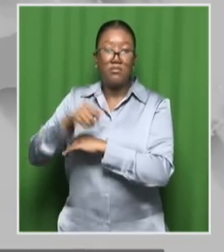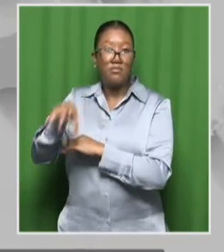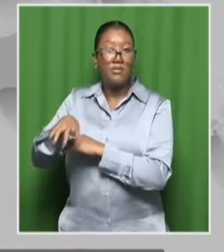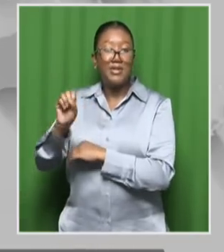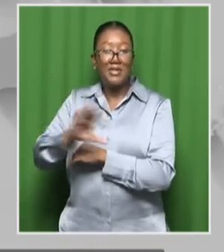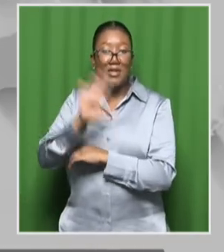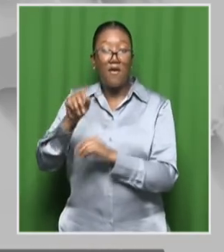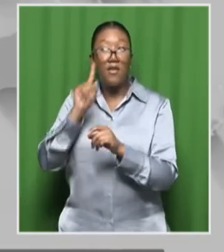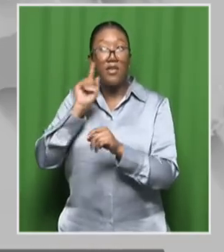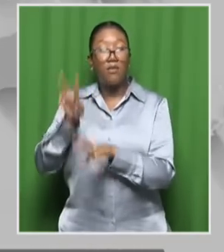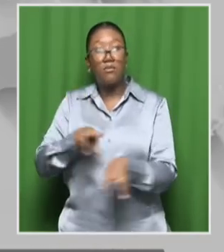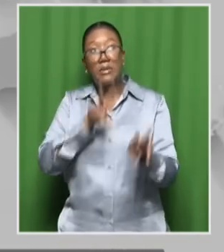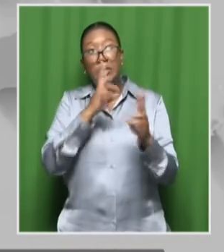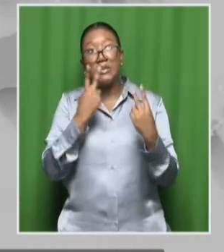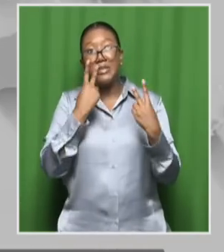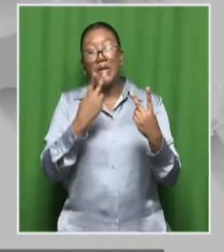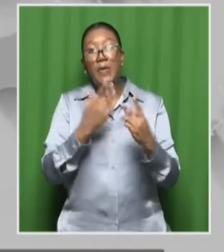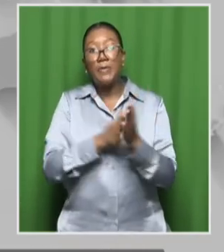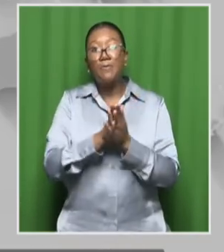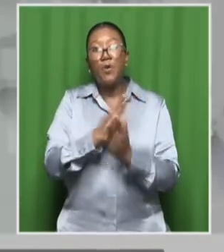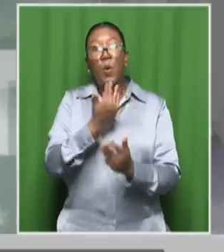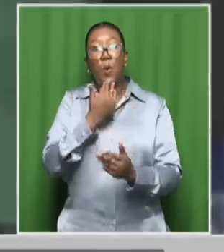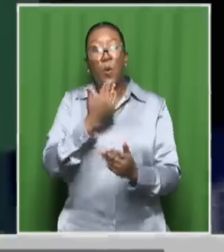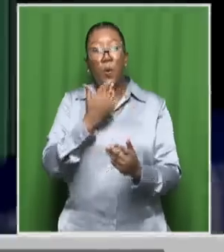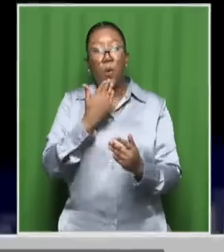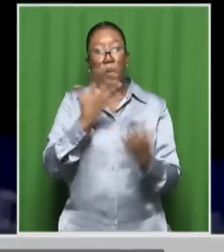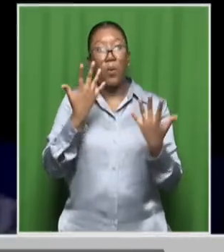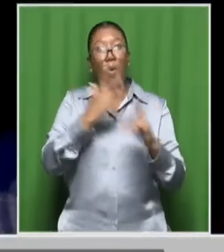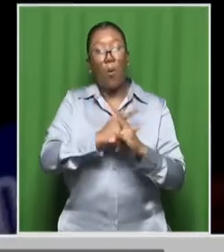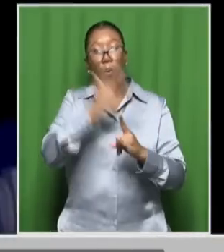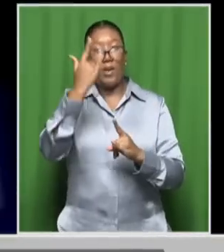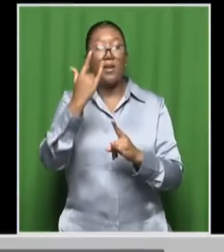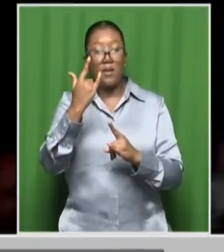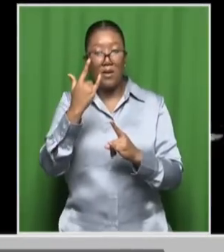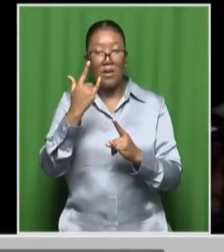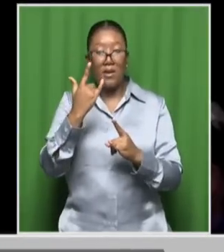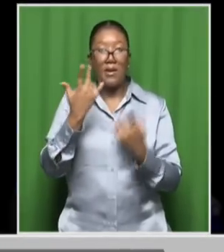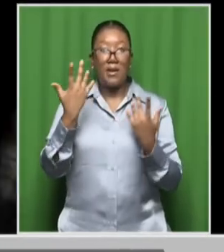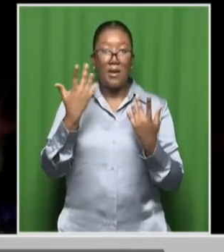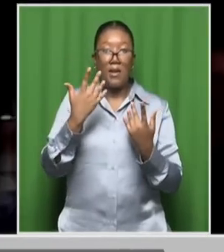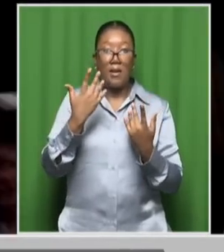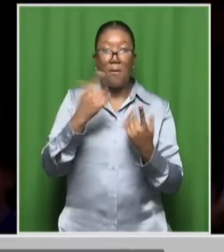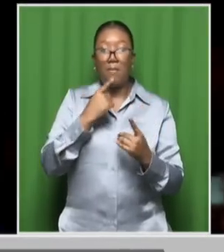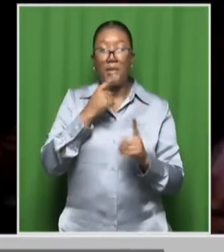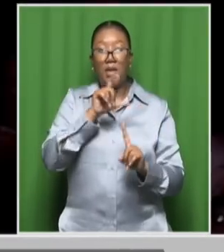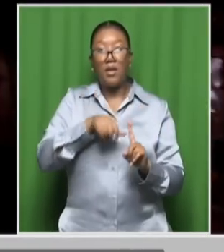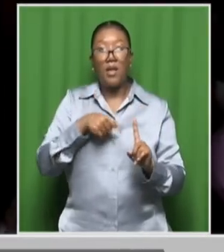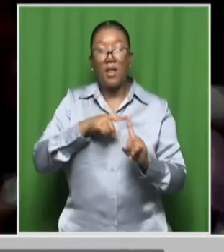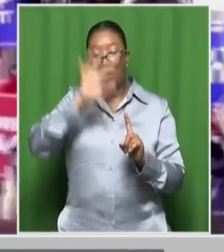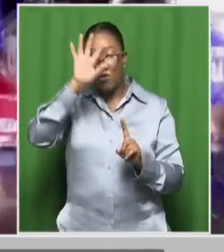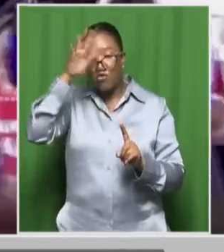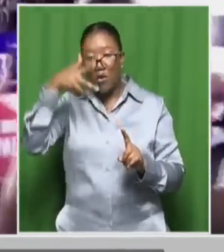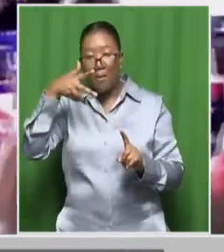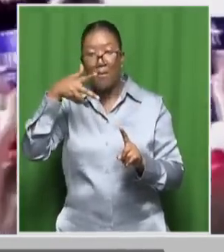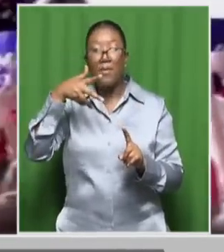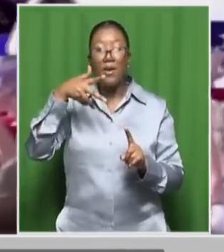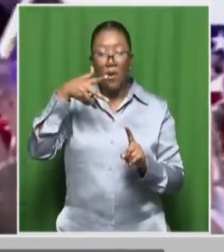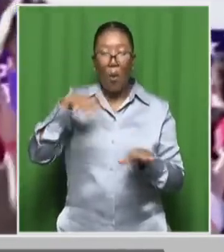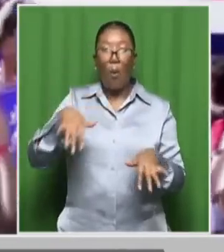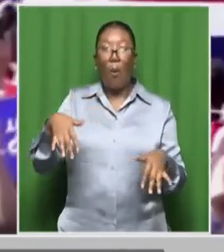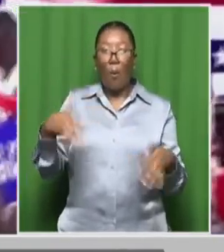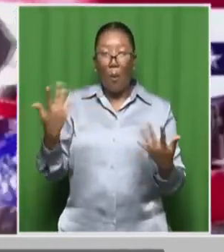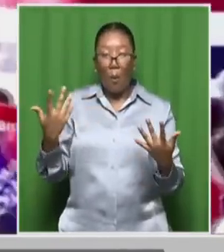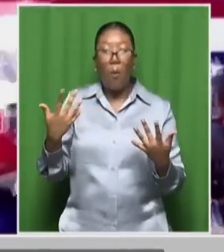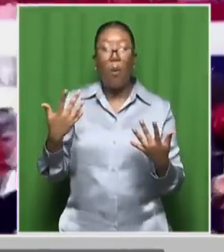watching to see who is coming in and what does that mean. Whether it will be Donald Trump, we know no much interest on